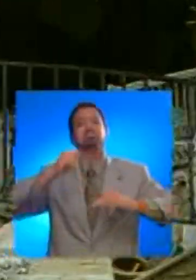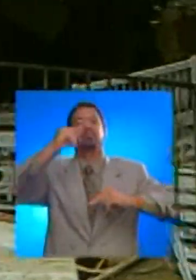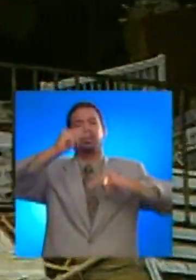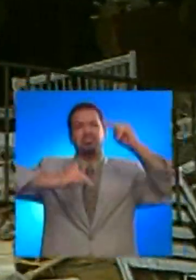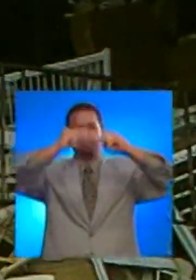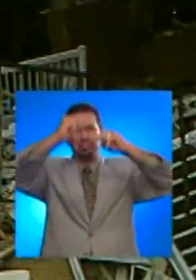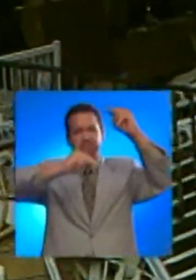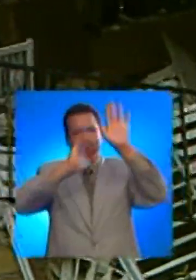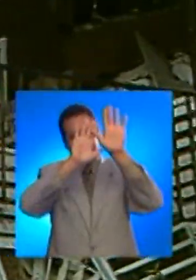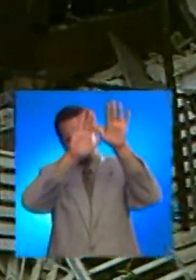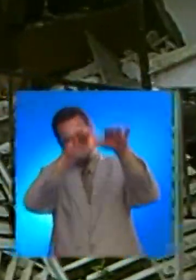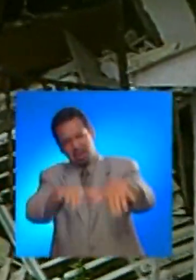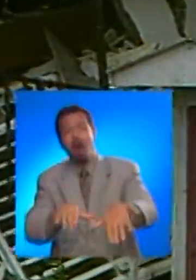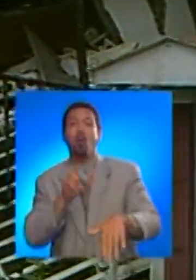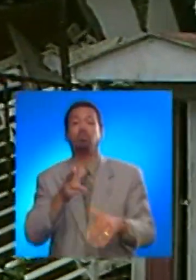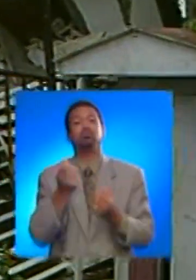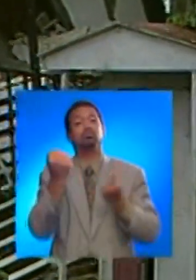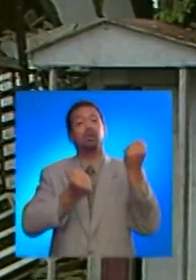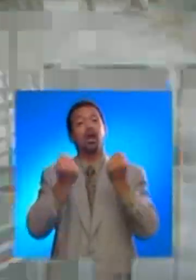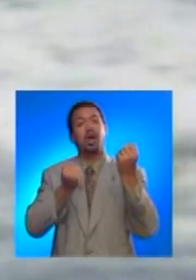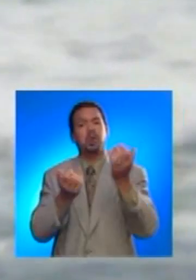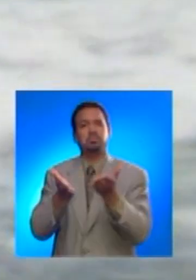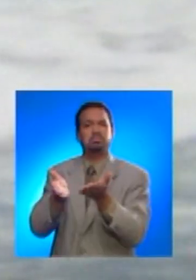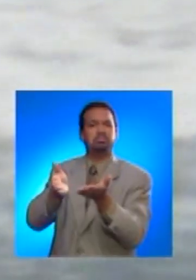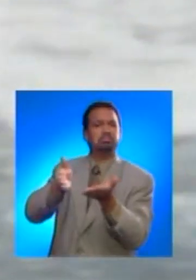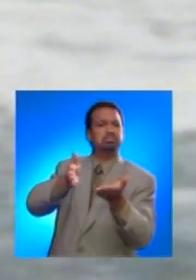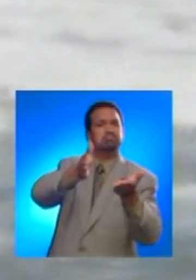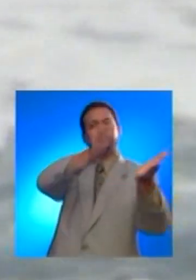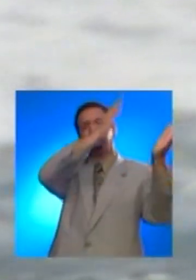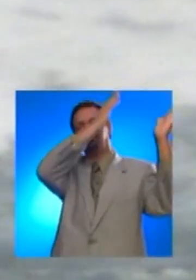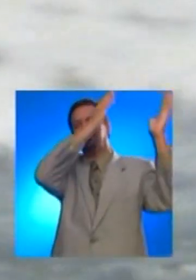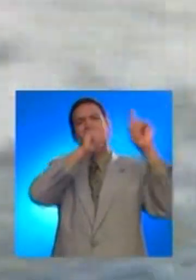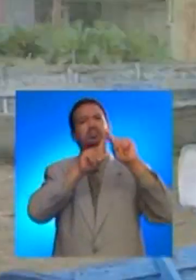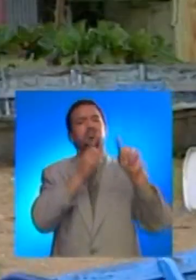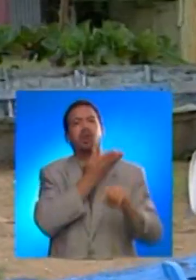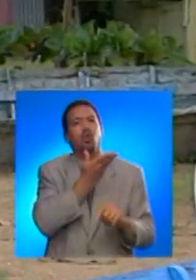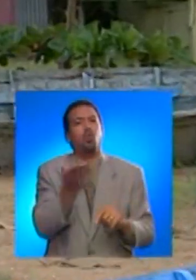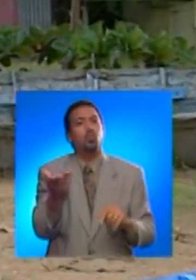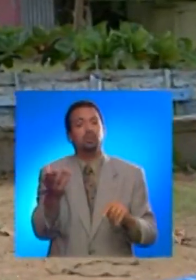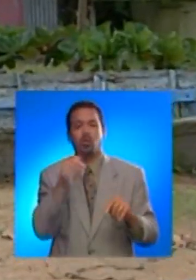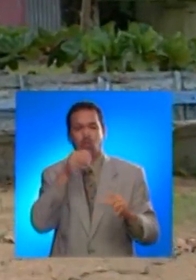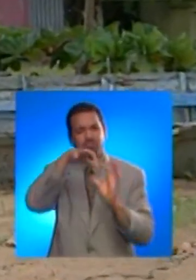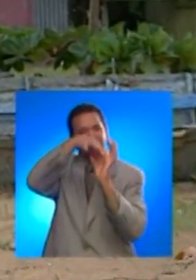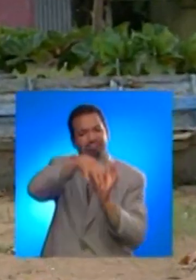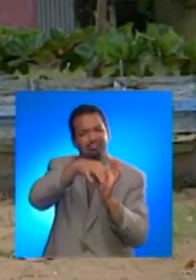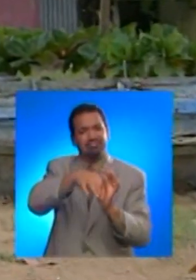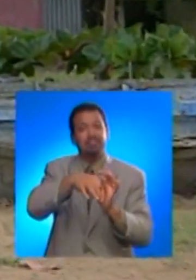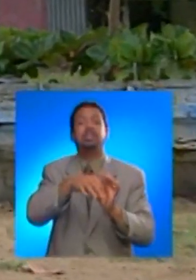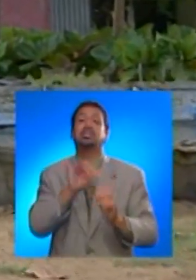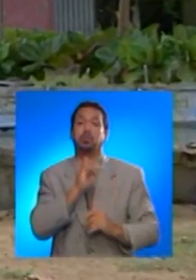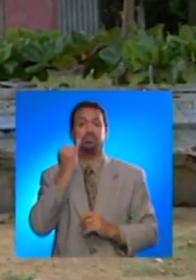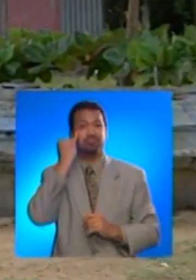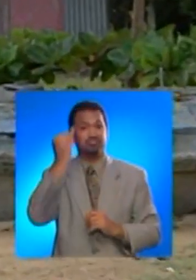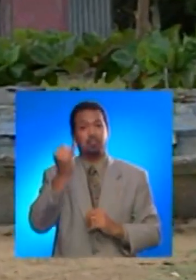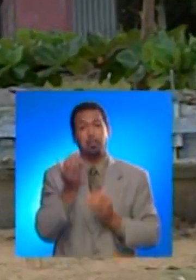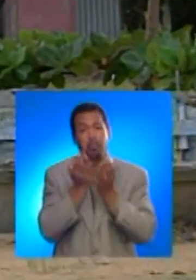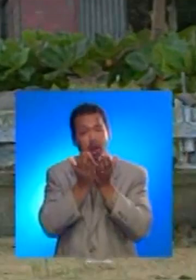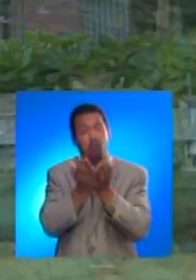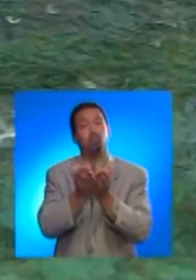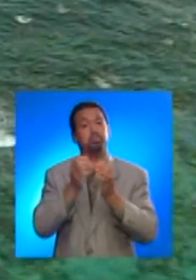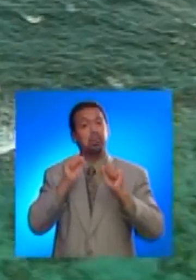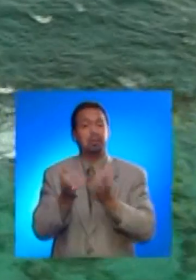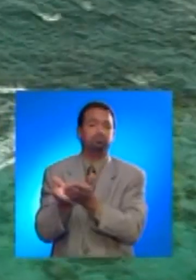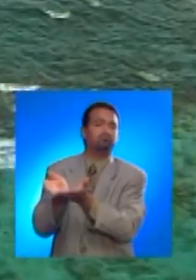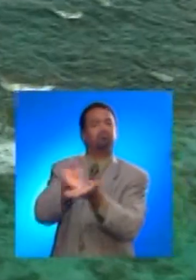bridges, concrete buildings, trains, automobiles, and any structure without a strong foundation,